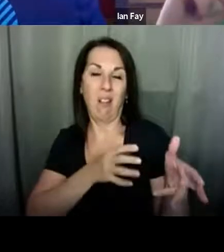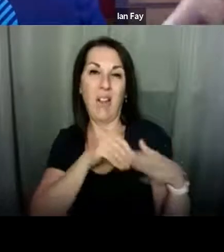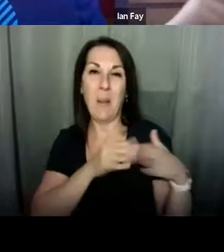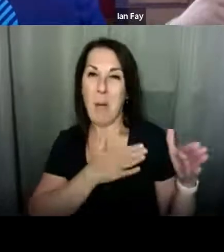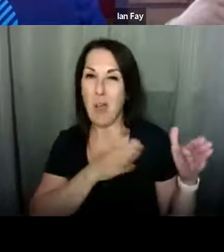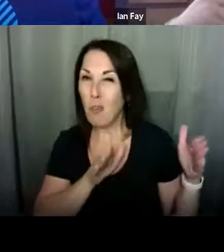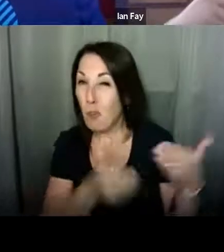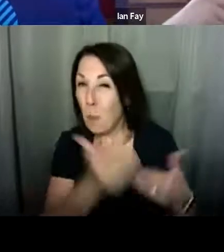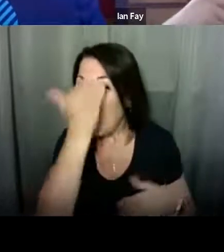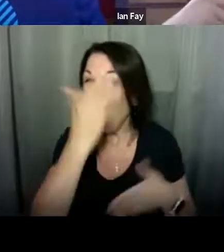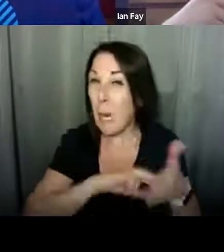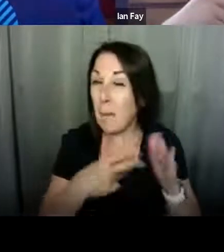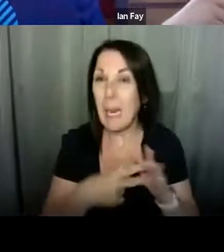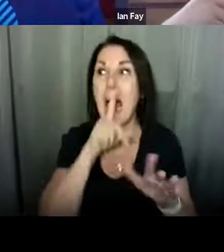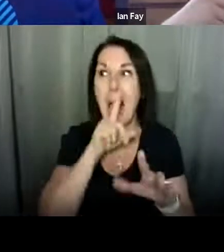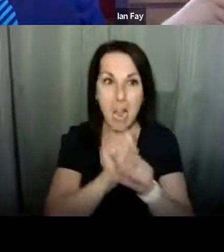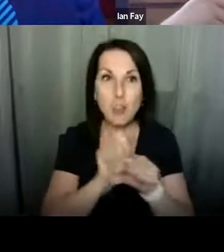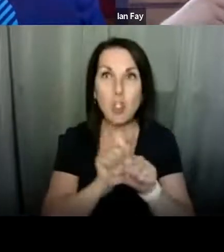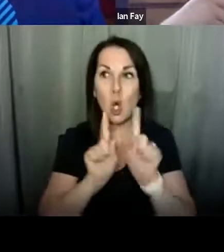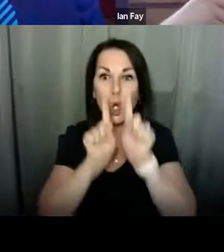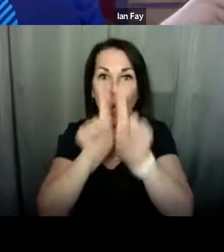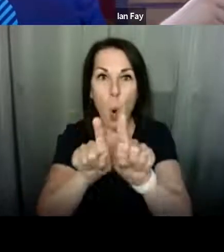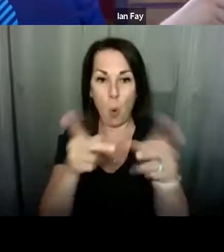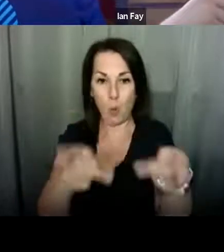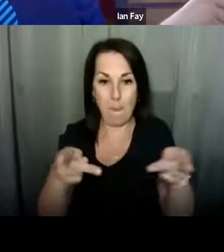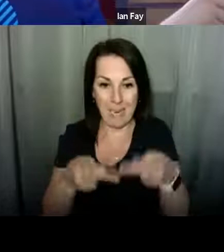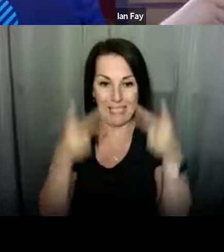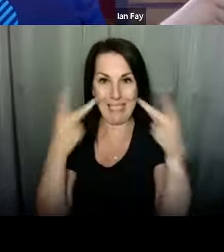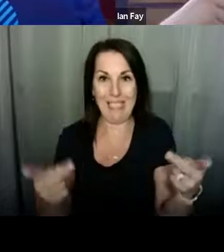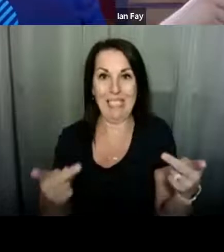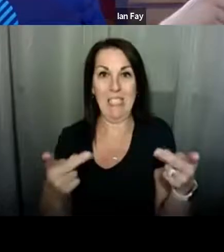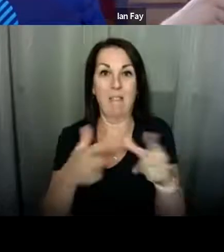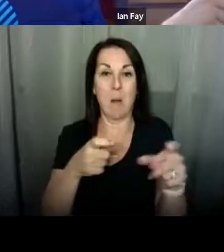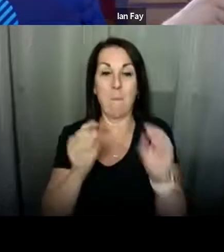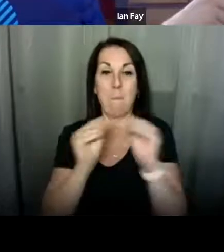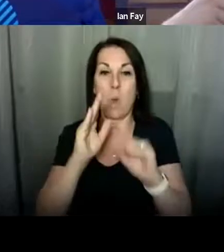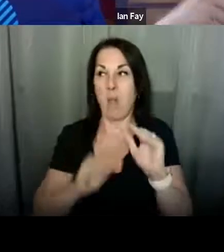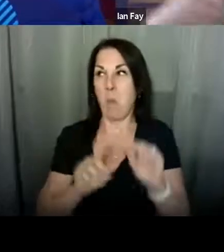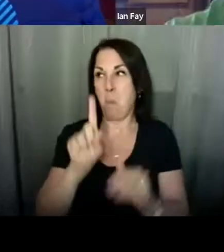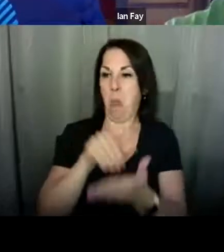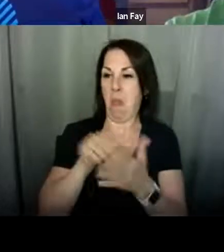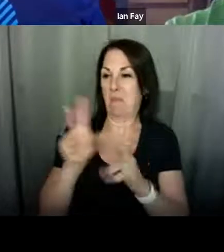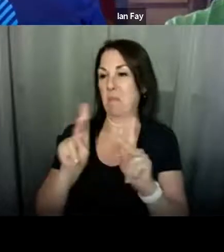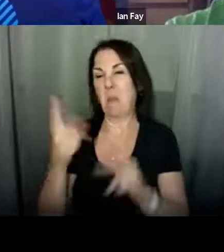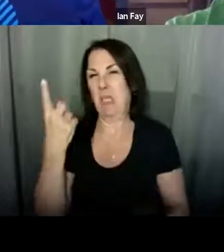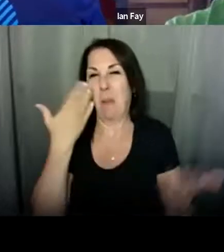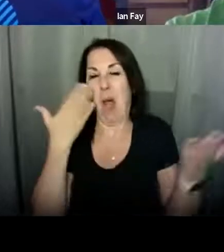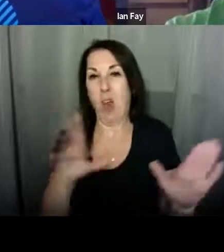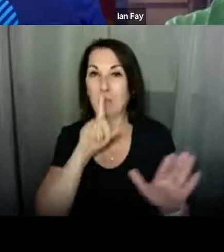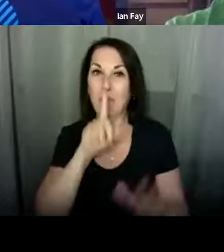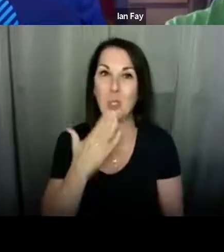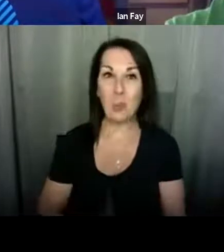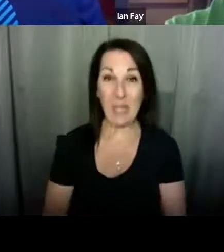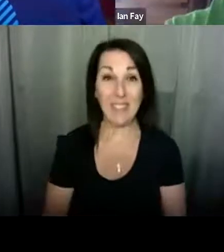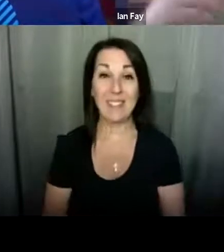like, you know, like, actually go somewhere and be seen by more than 1,000-something people. Like, that's pretty sweet.